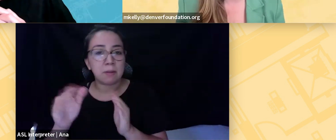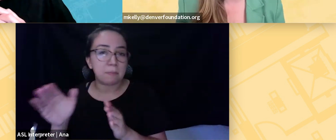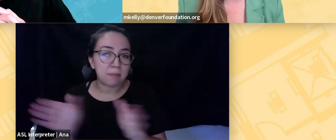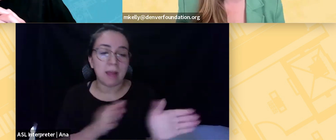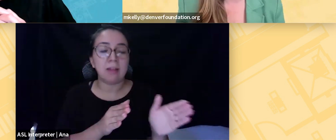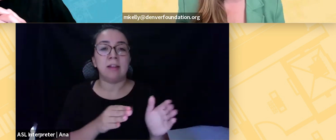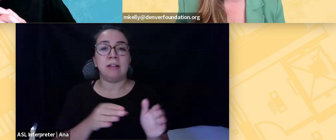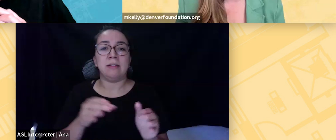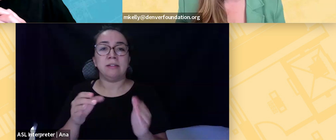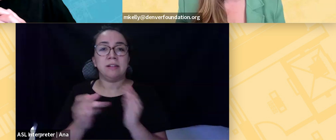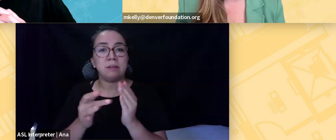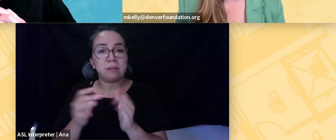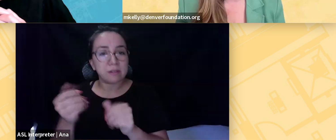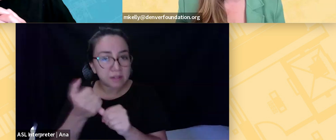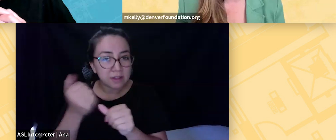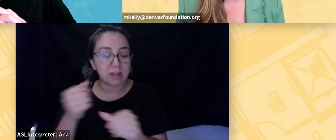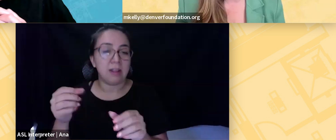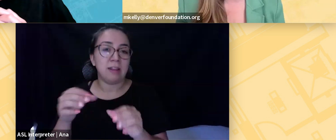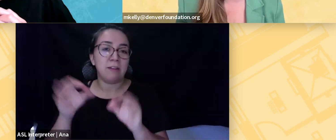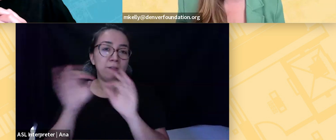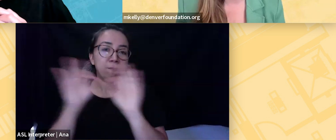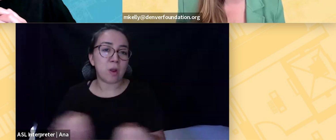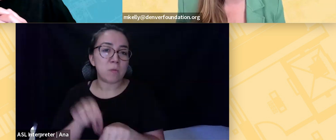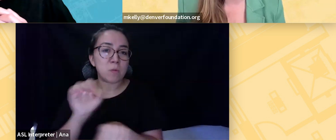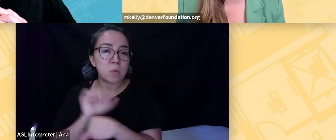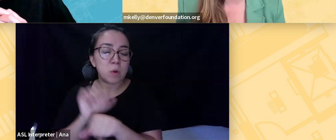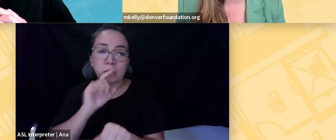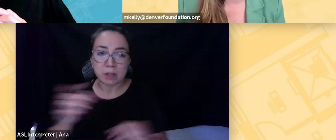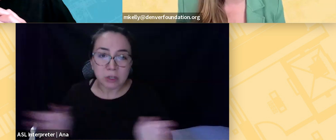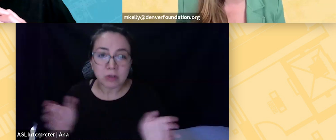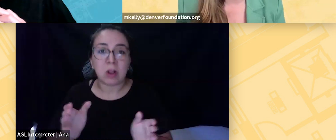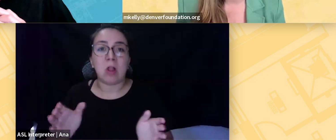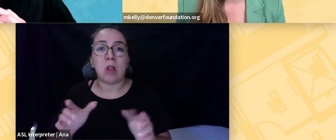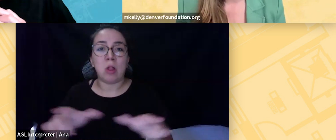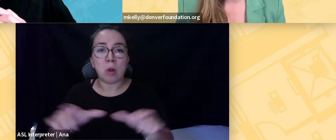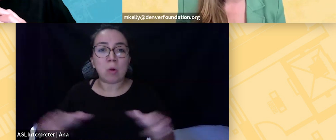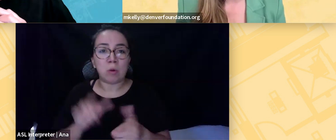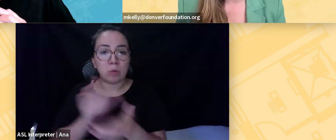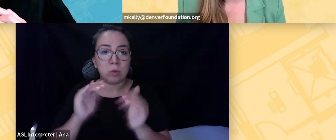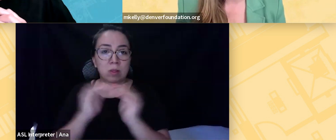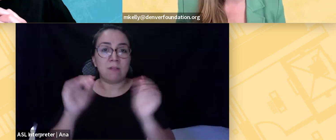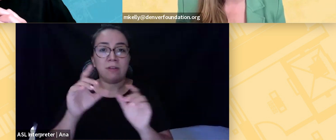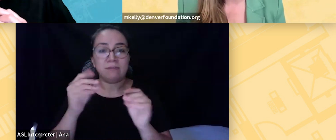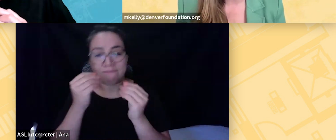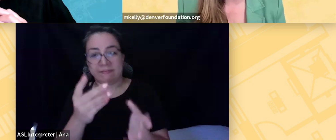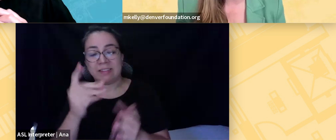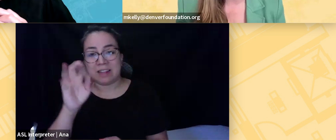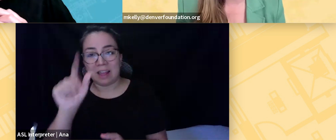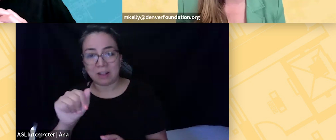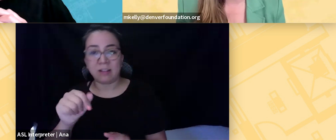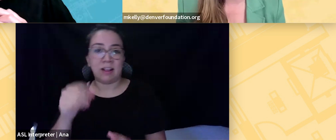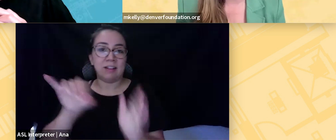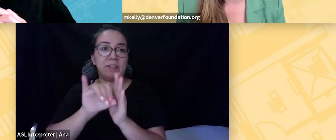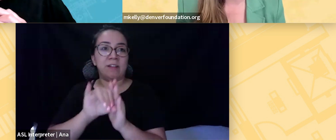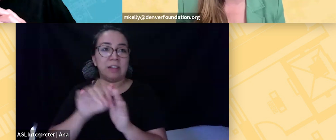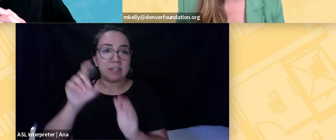technical assistance in a framework really encouraging local school level data to identify specific needs and